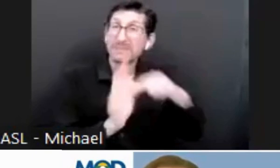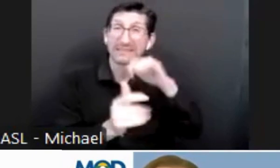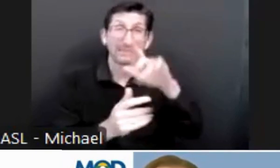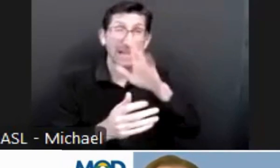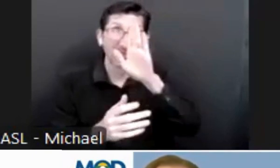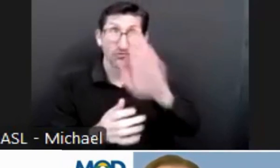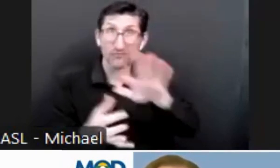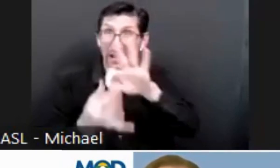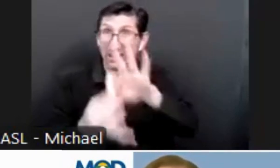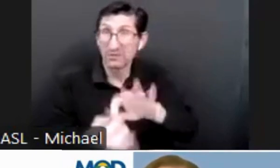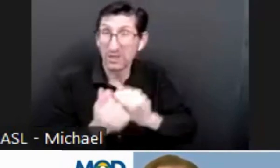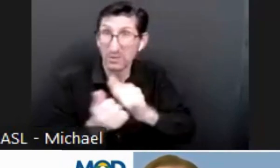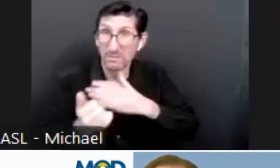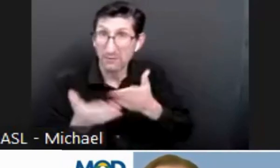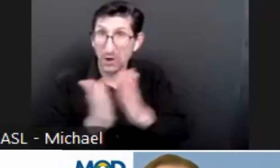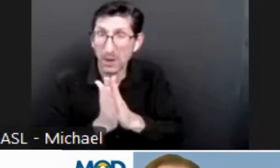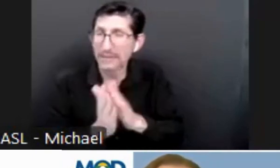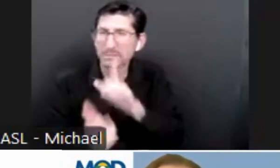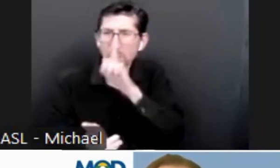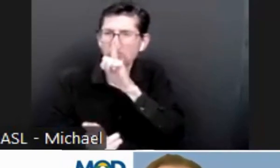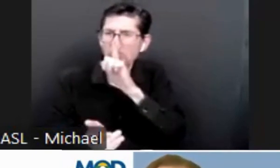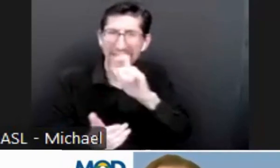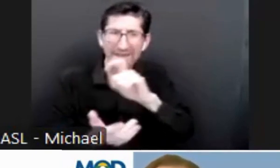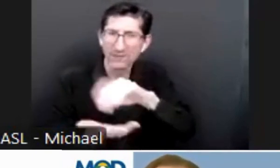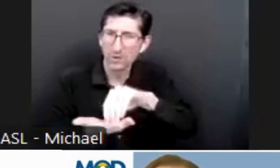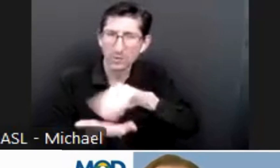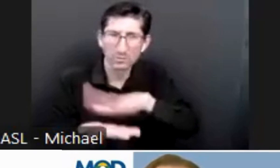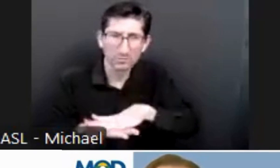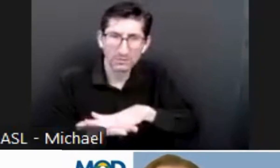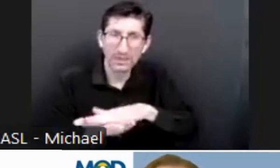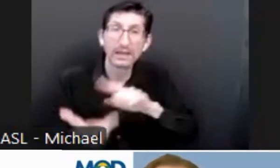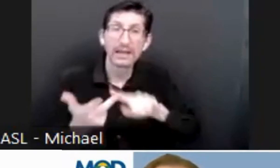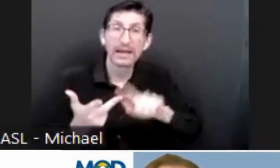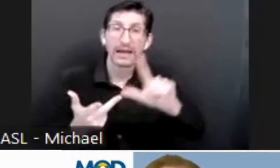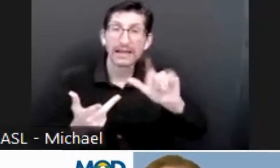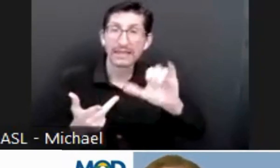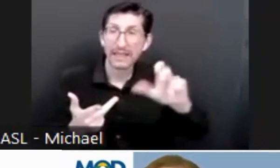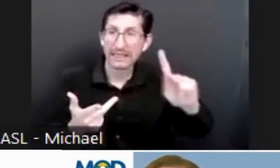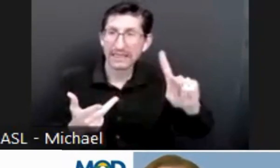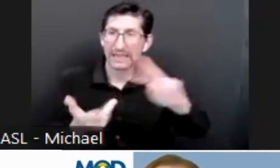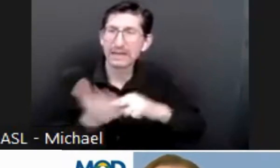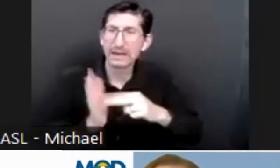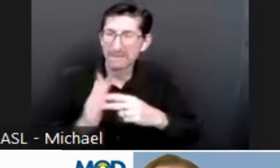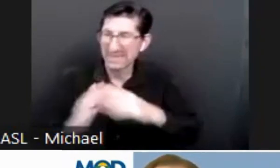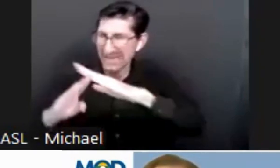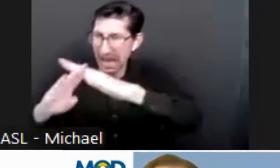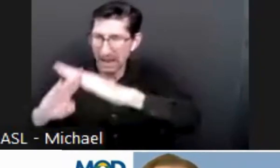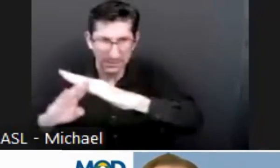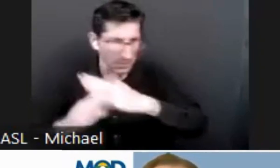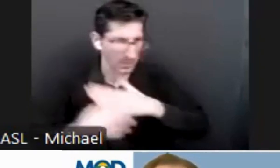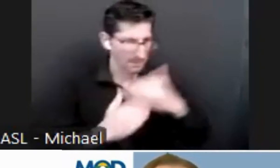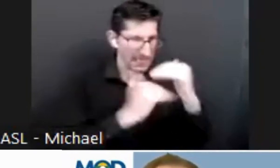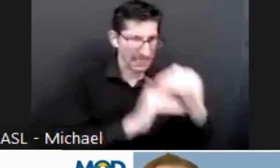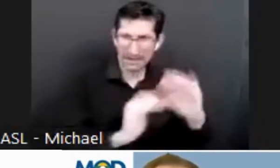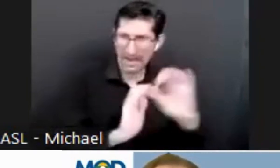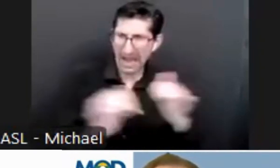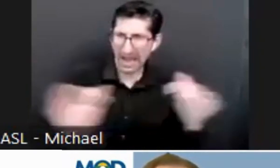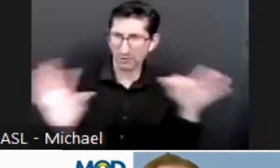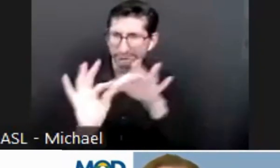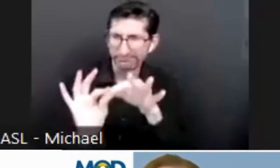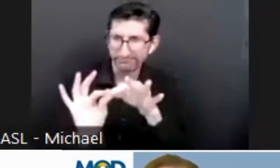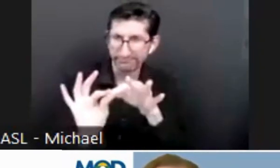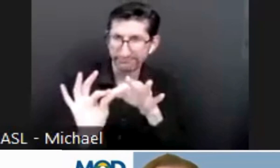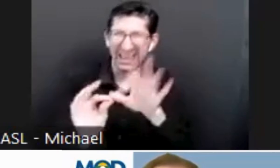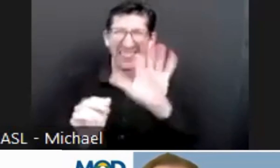for. And the link, which is sometimes called the nexus, is the connection between the obstacle and those limitations. This part is